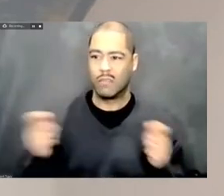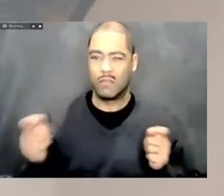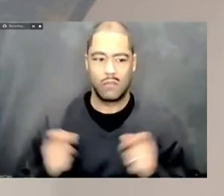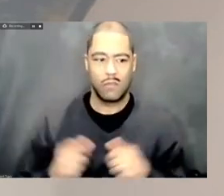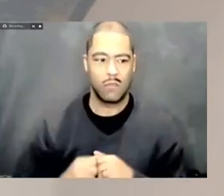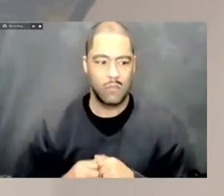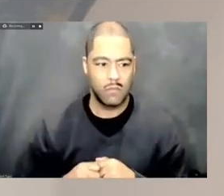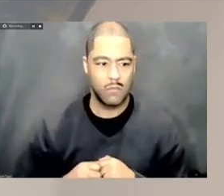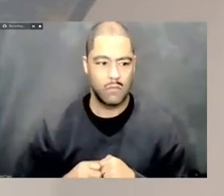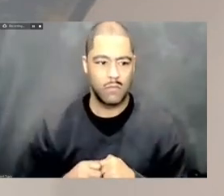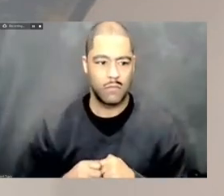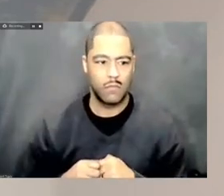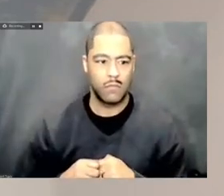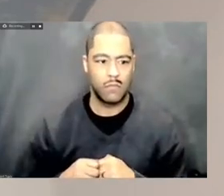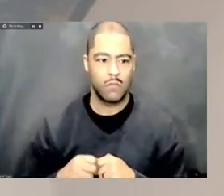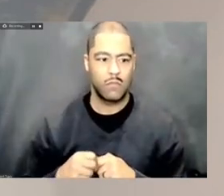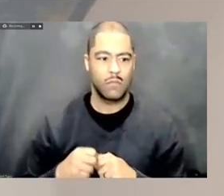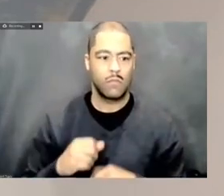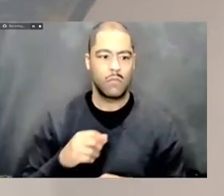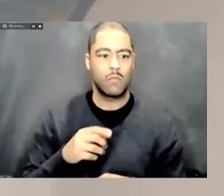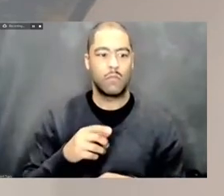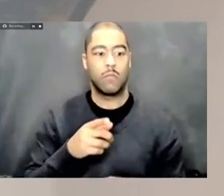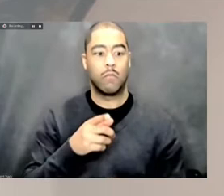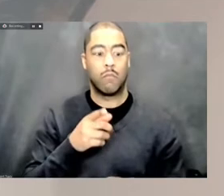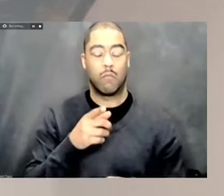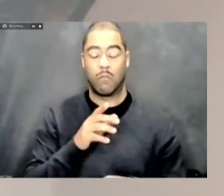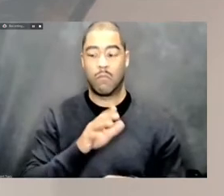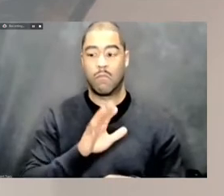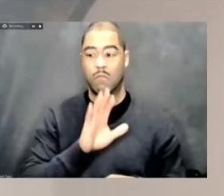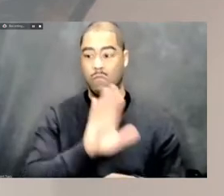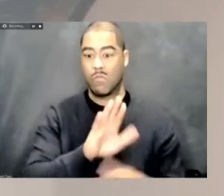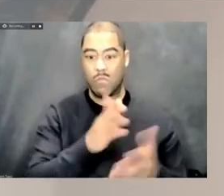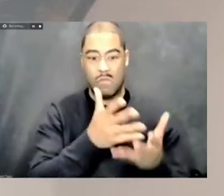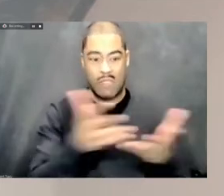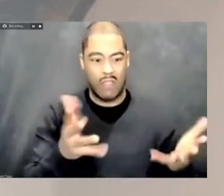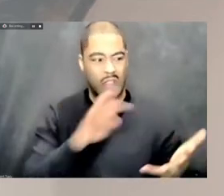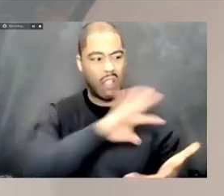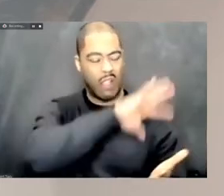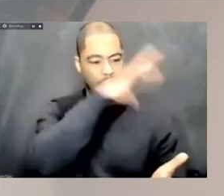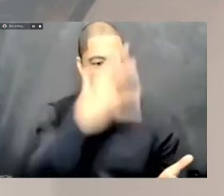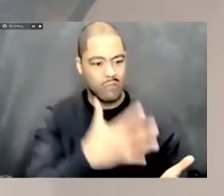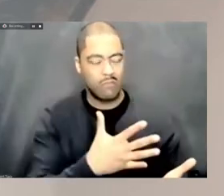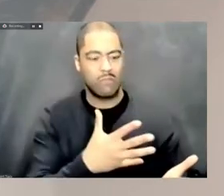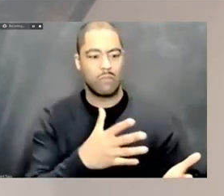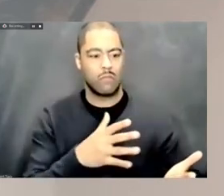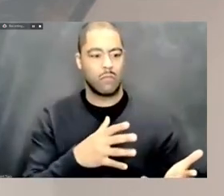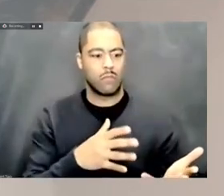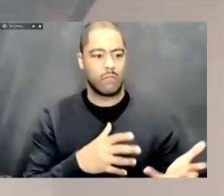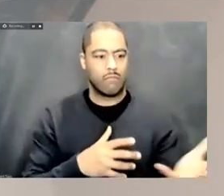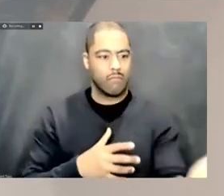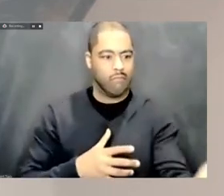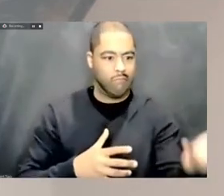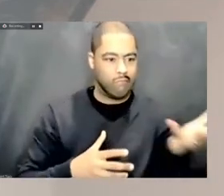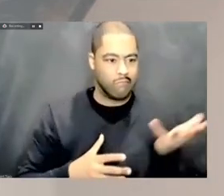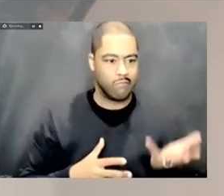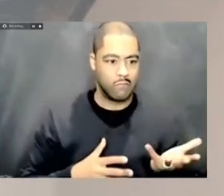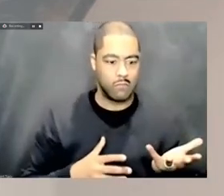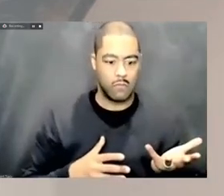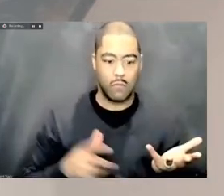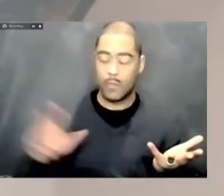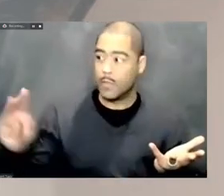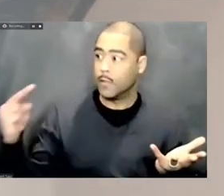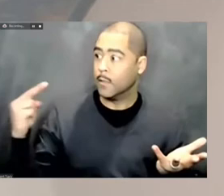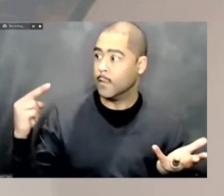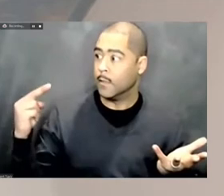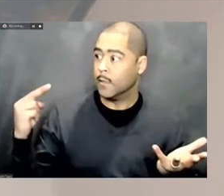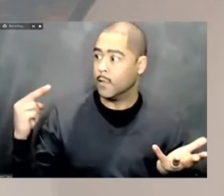You are not presumed to be innocent if the police have reason to suspect you are carrying a concealed